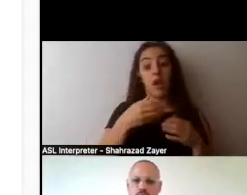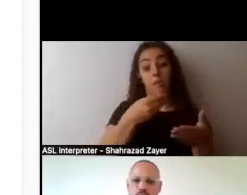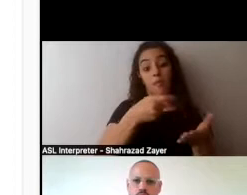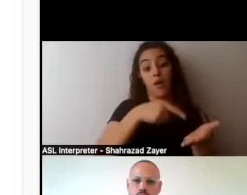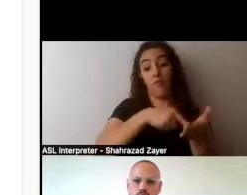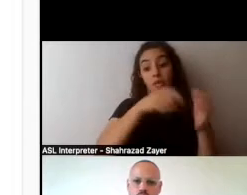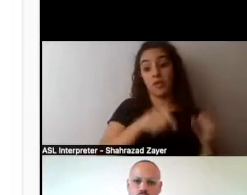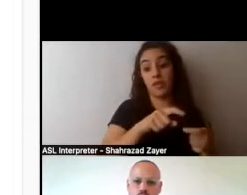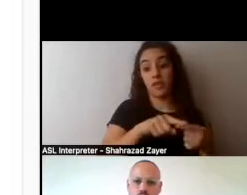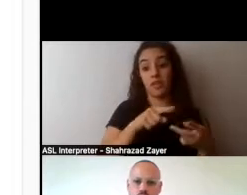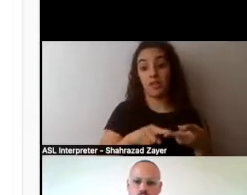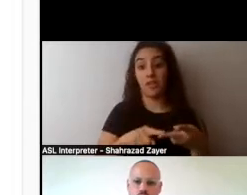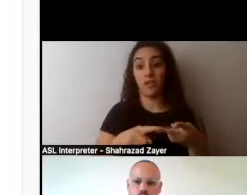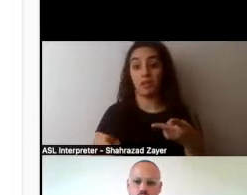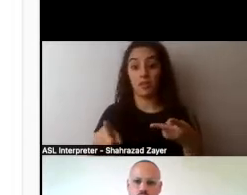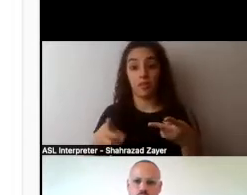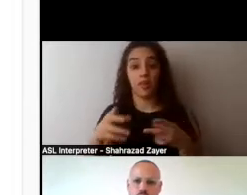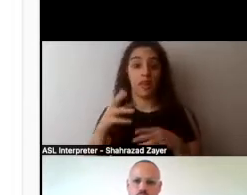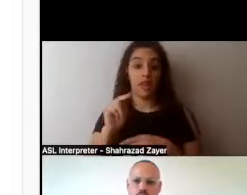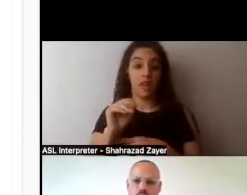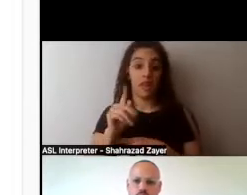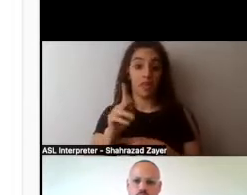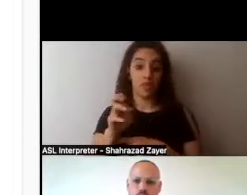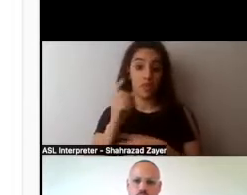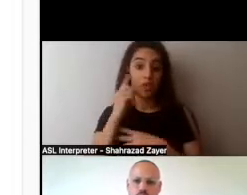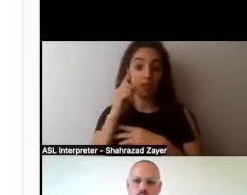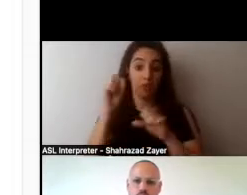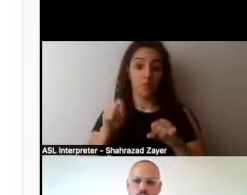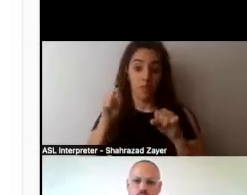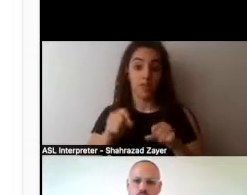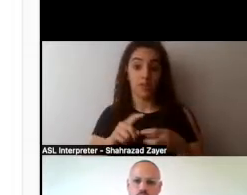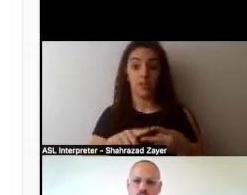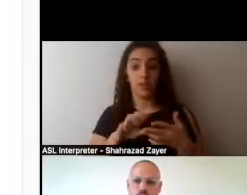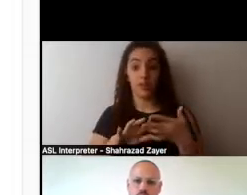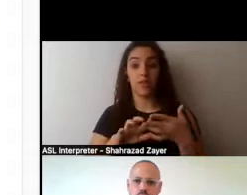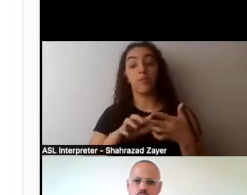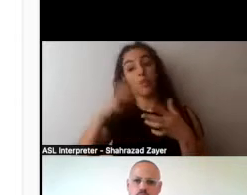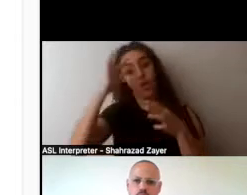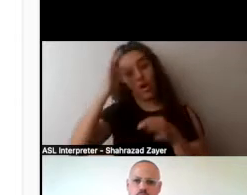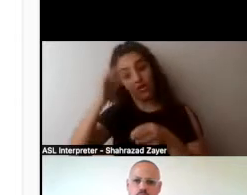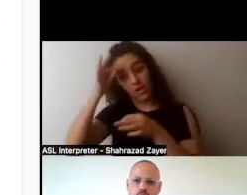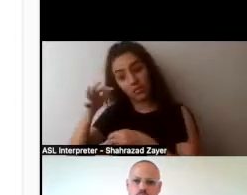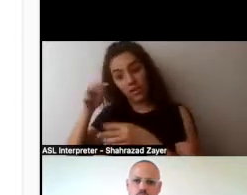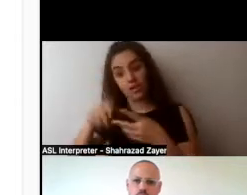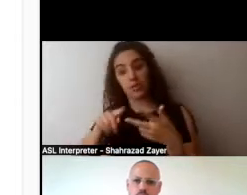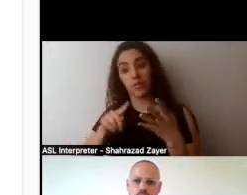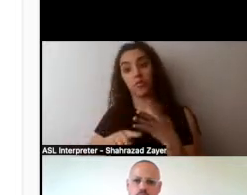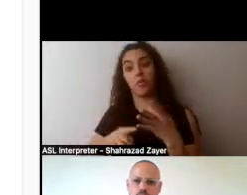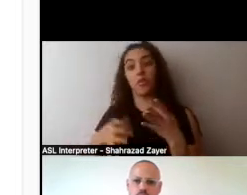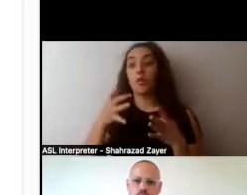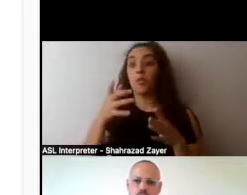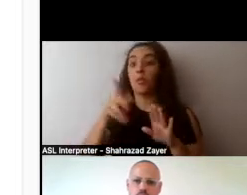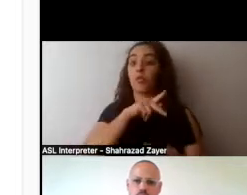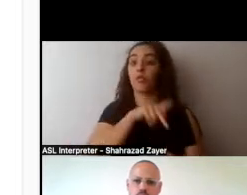community, awareness and communication, autonomy, and of course, personal preferences and behaviors.